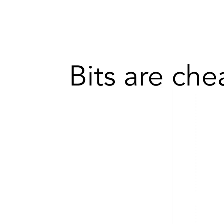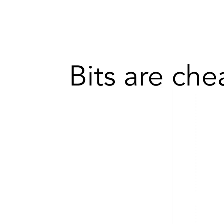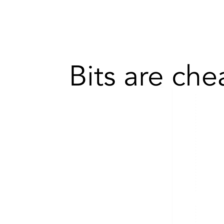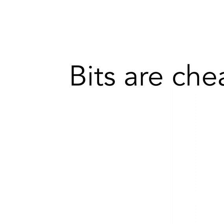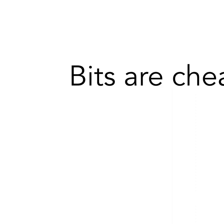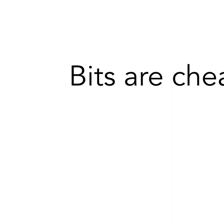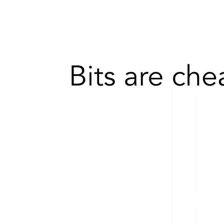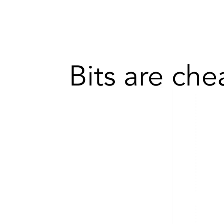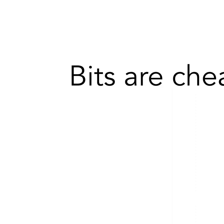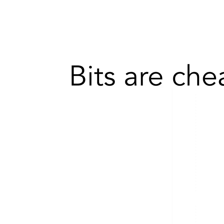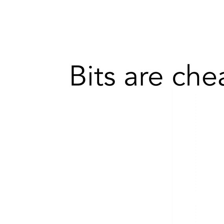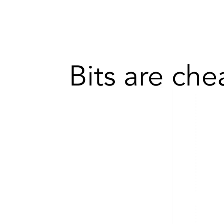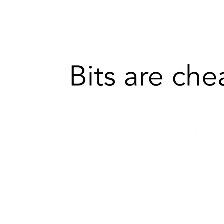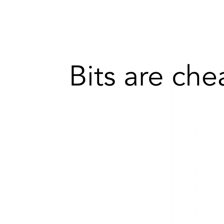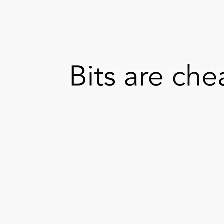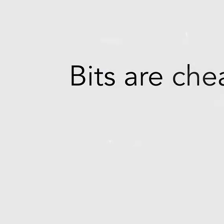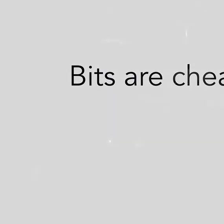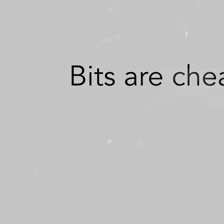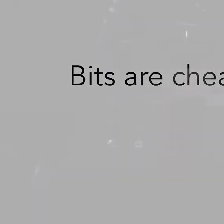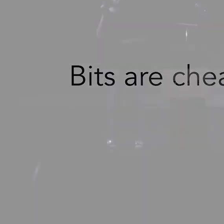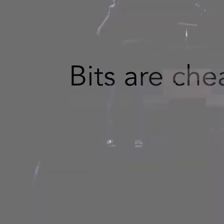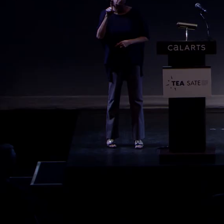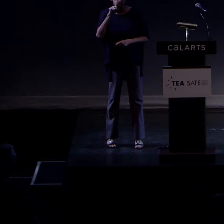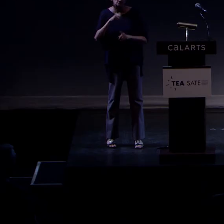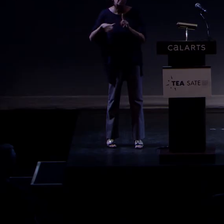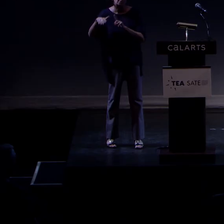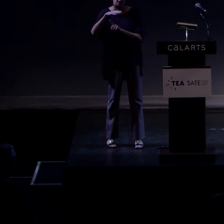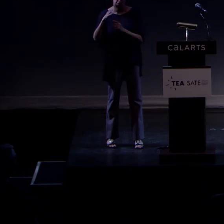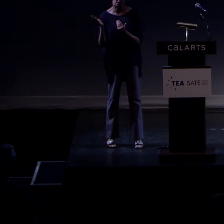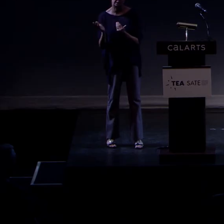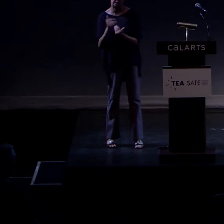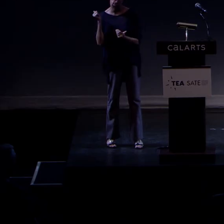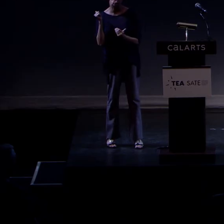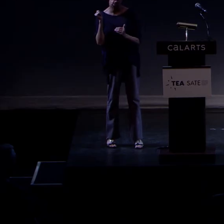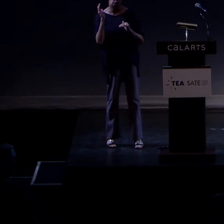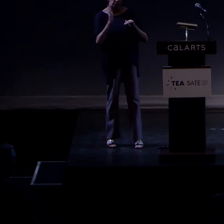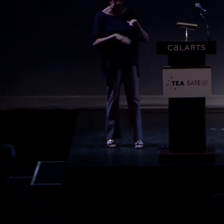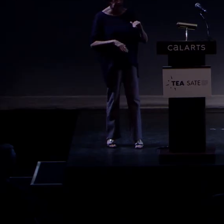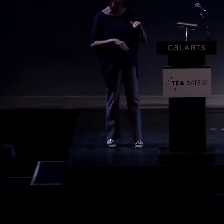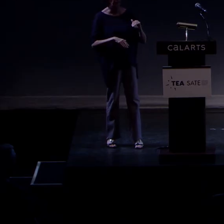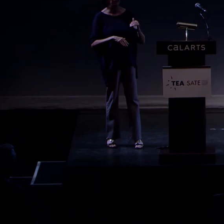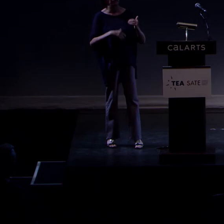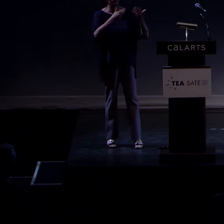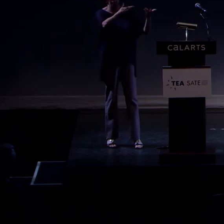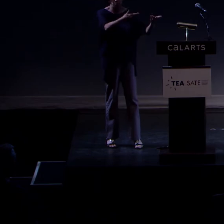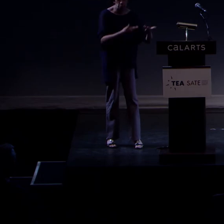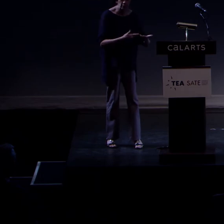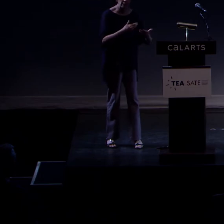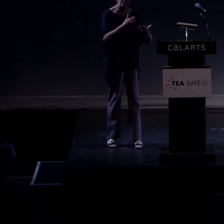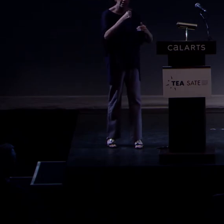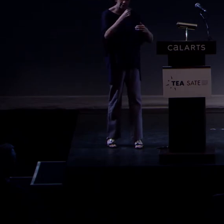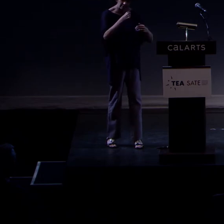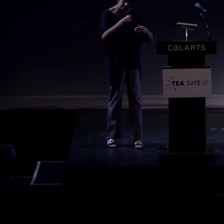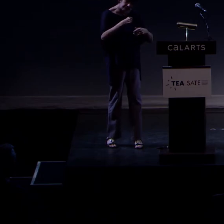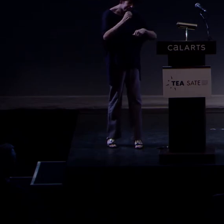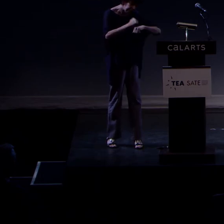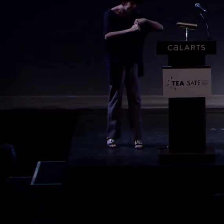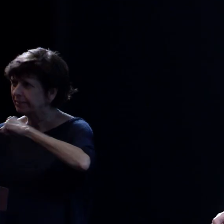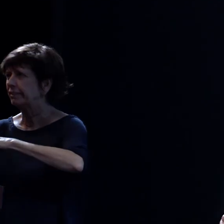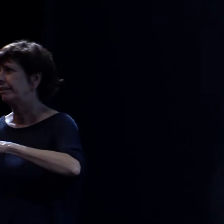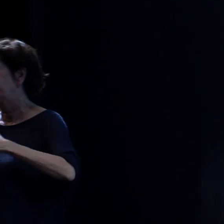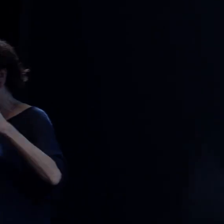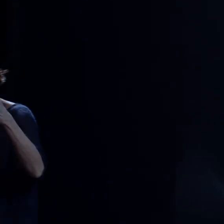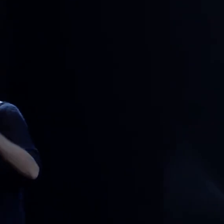Right? It's a lot easier to simulate an environment than it is to actually, you know, bring the brick and mortar to the site and, you know, hire construction